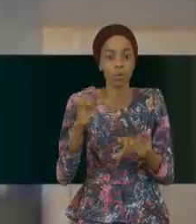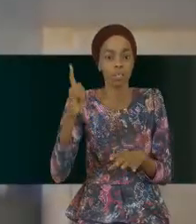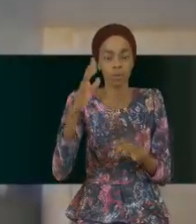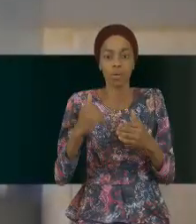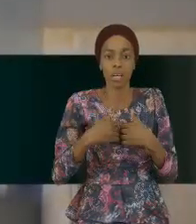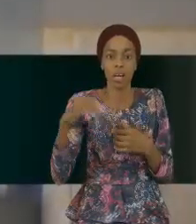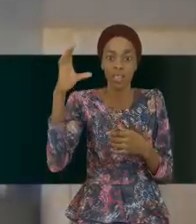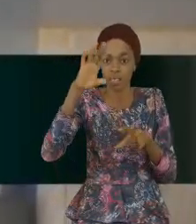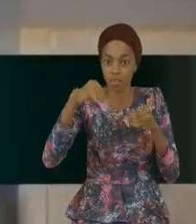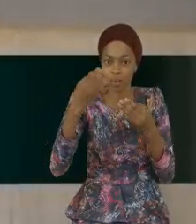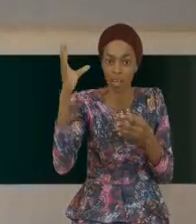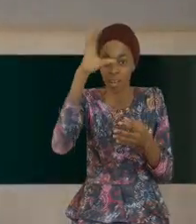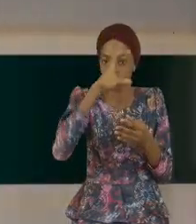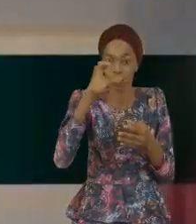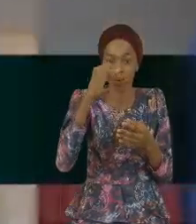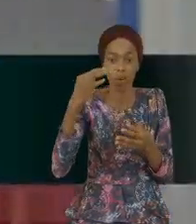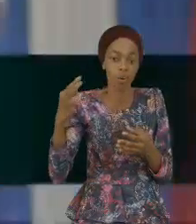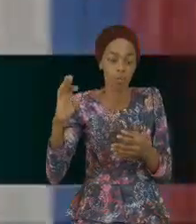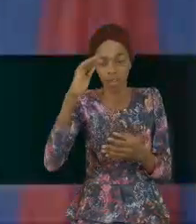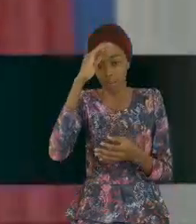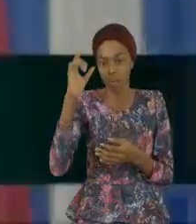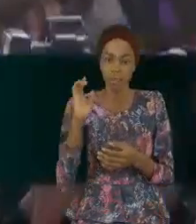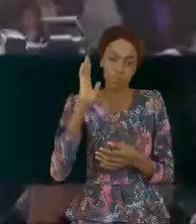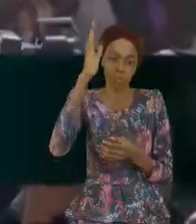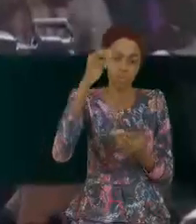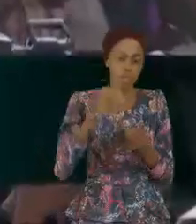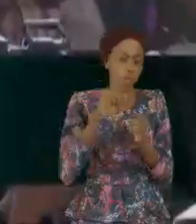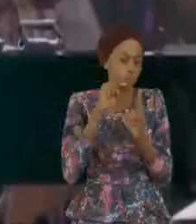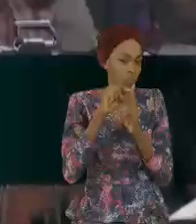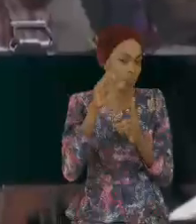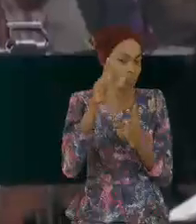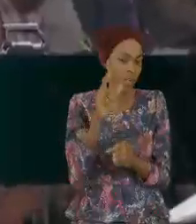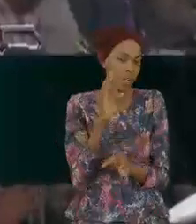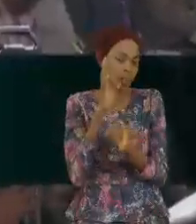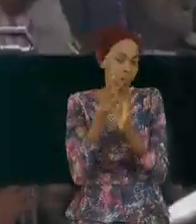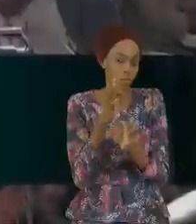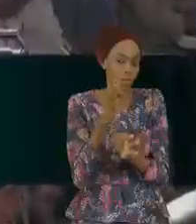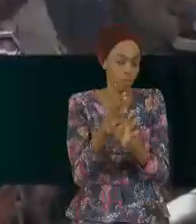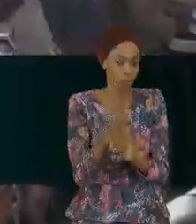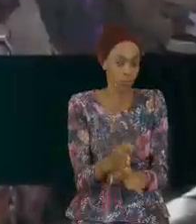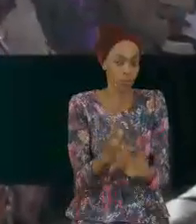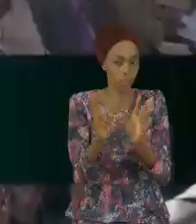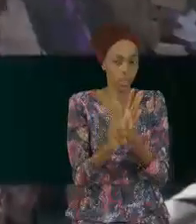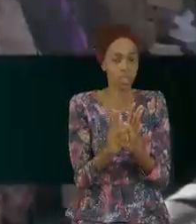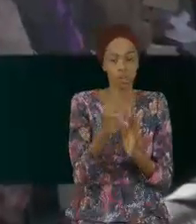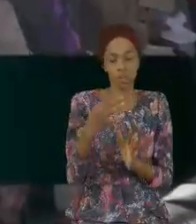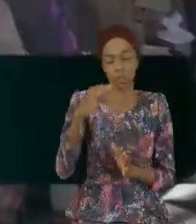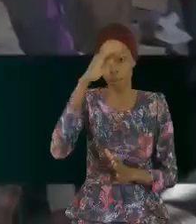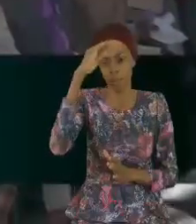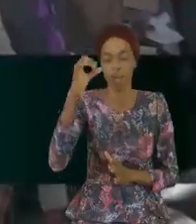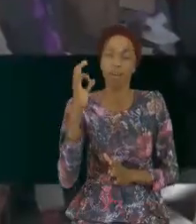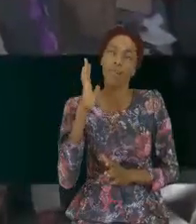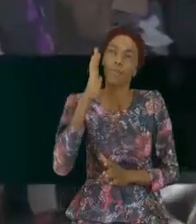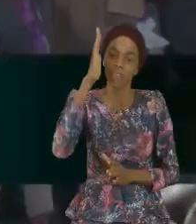of a man of destiny. Number three is the faithfulness of a man of destiny,